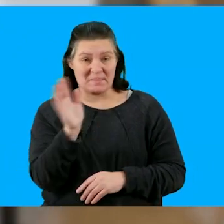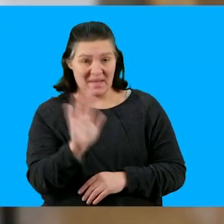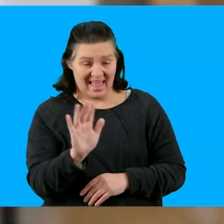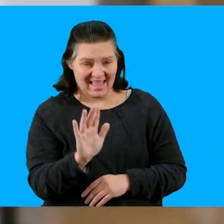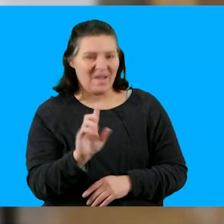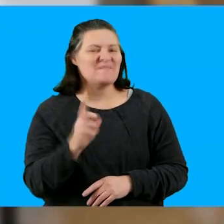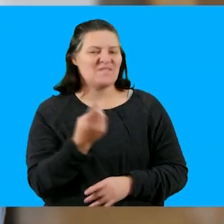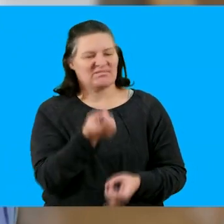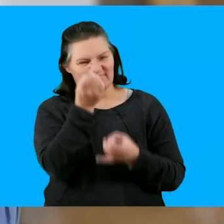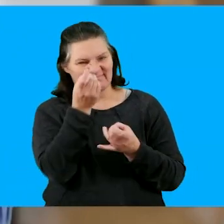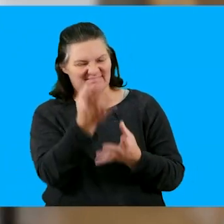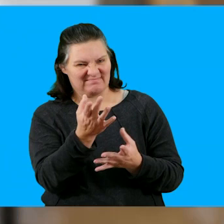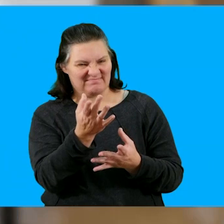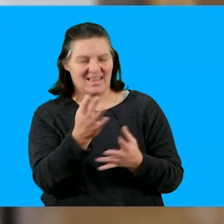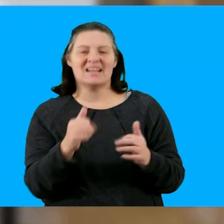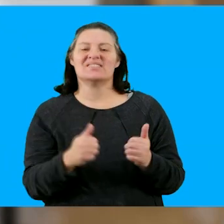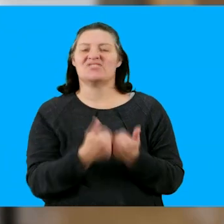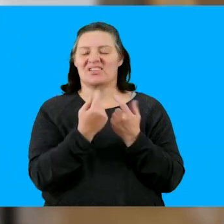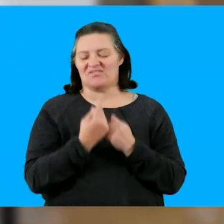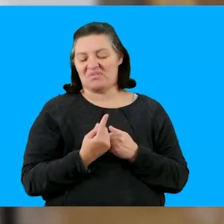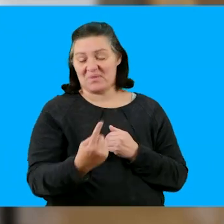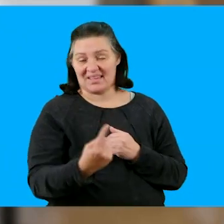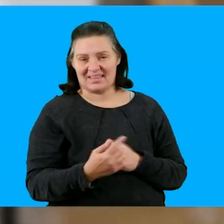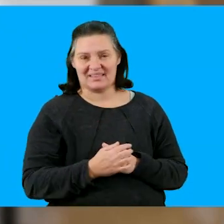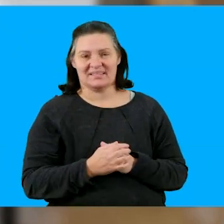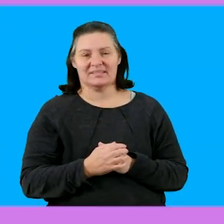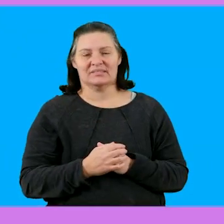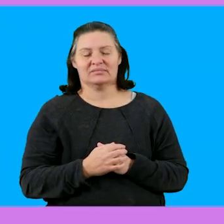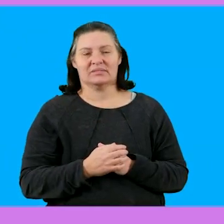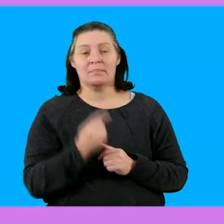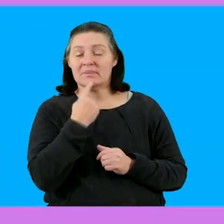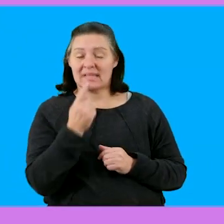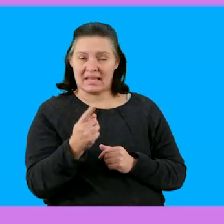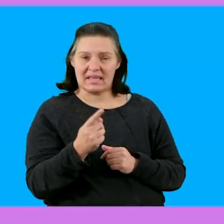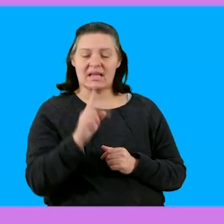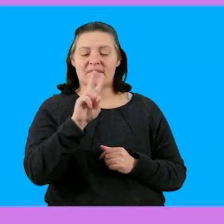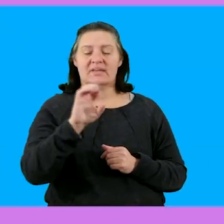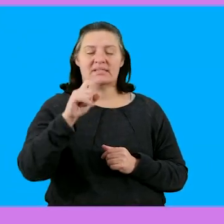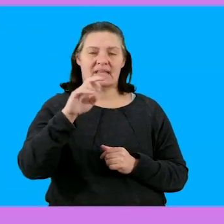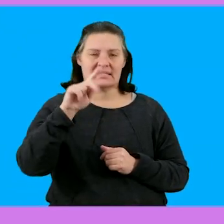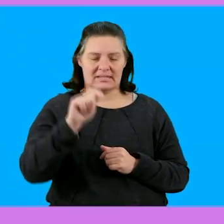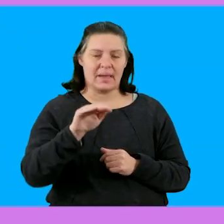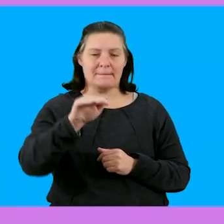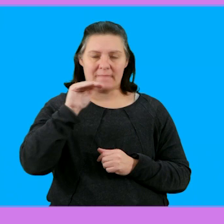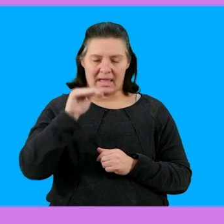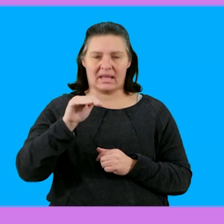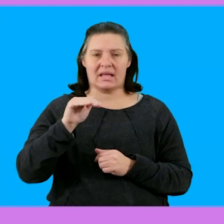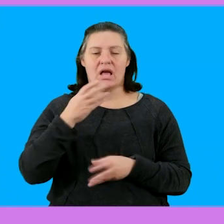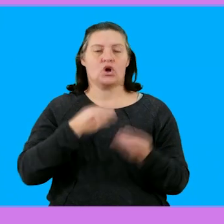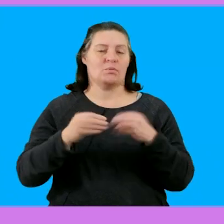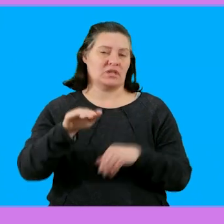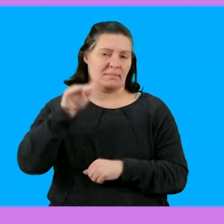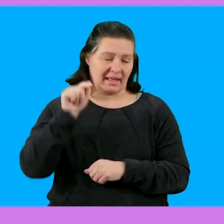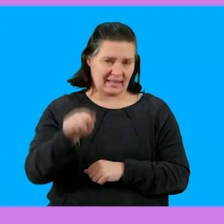goodbye, let me quickly leave you with something for this upcoming week. I indicated here that Vincent is banking with Commercial